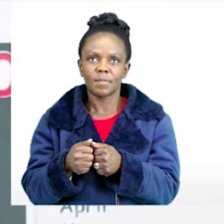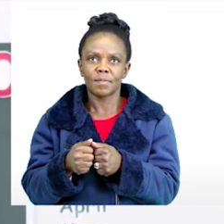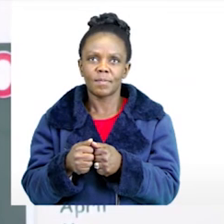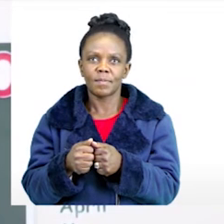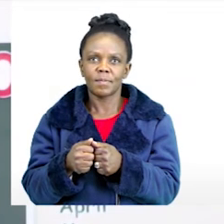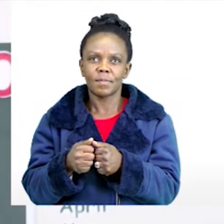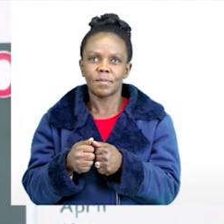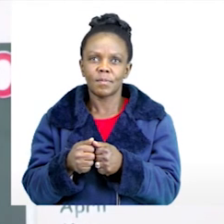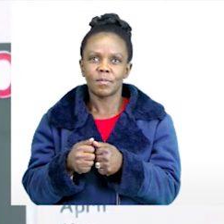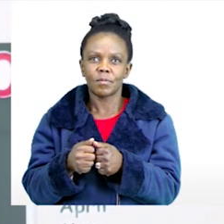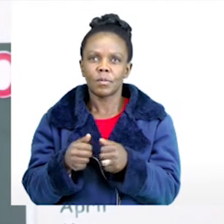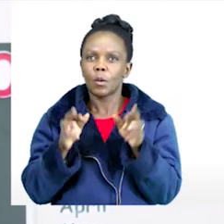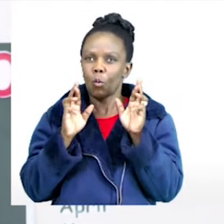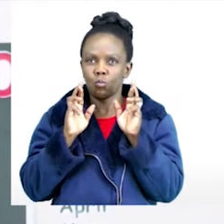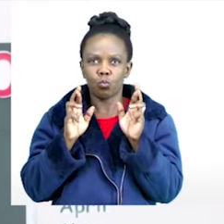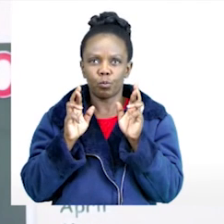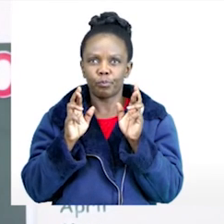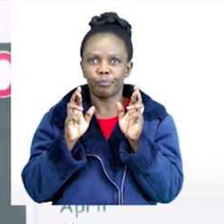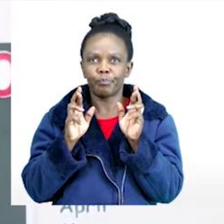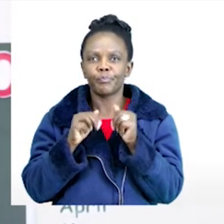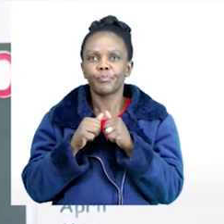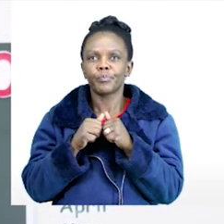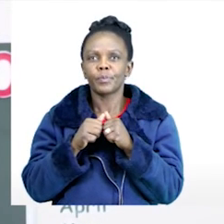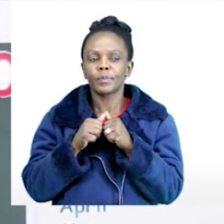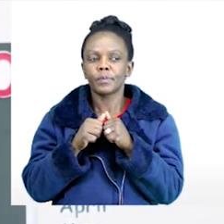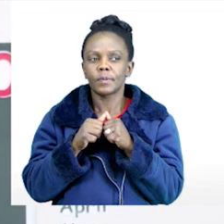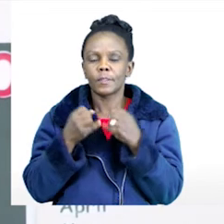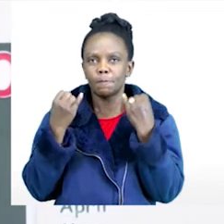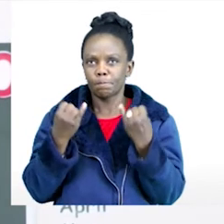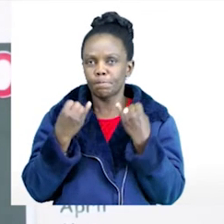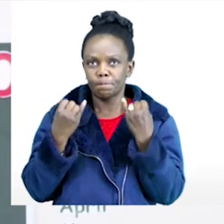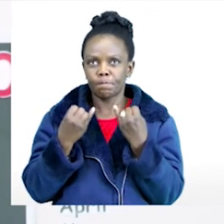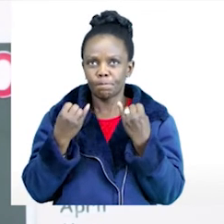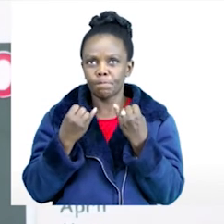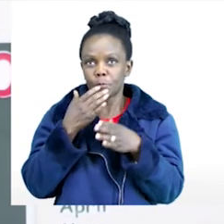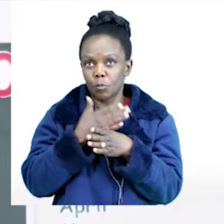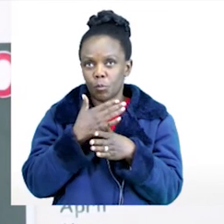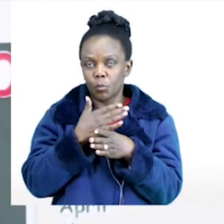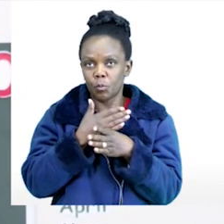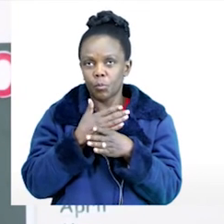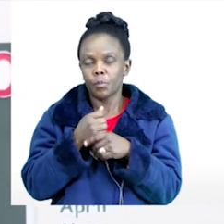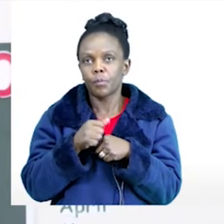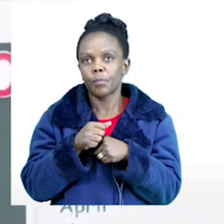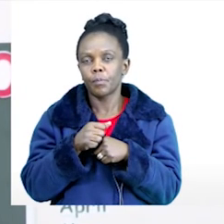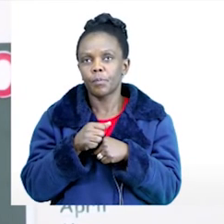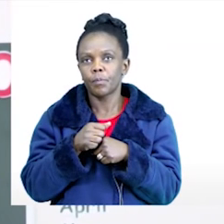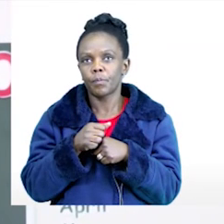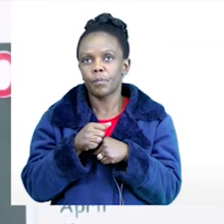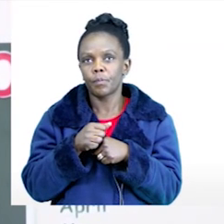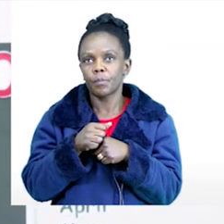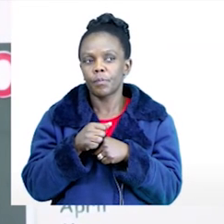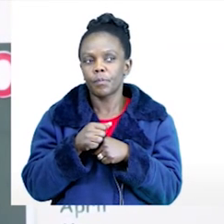I really do hope that you took your time when you were doing your handwriting exercise. Remember, it's very important not to lift up